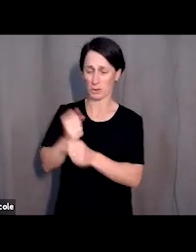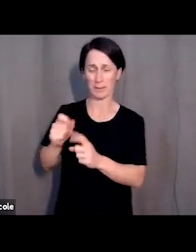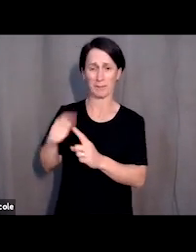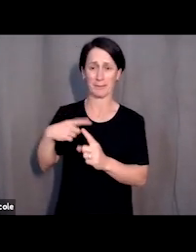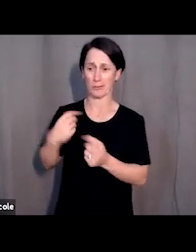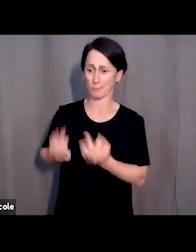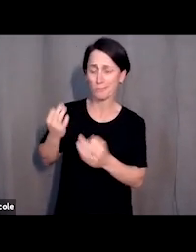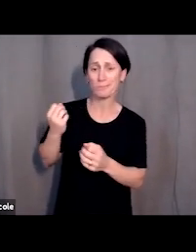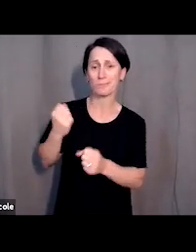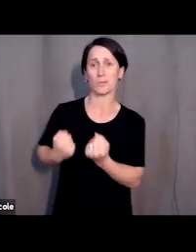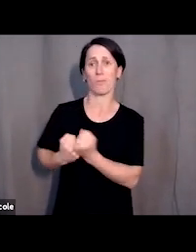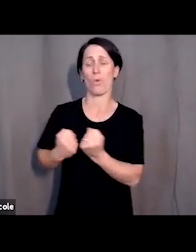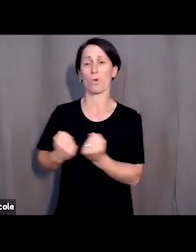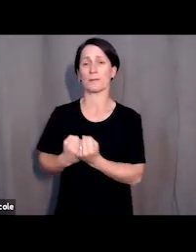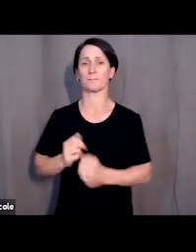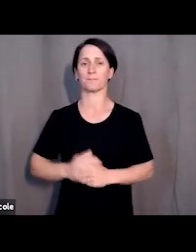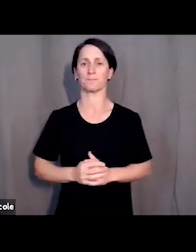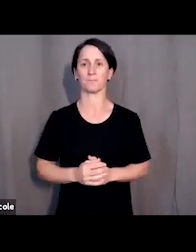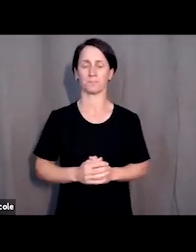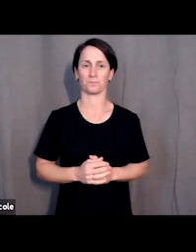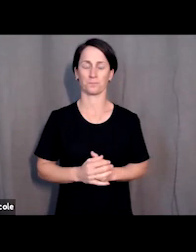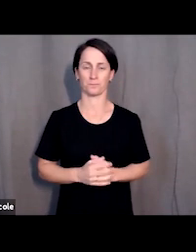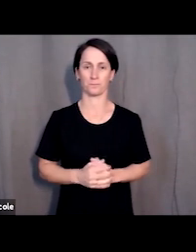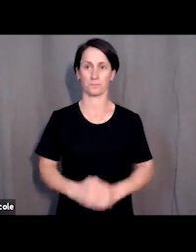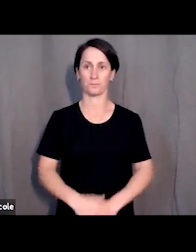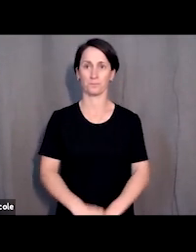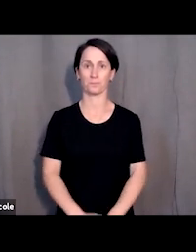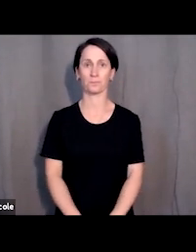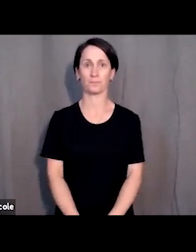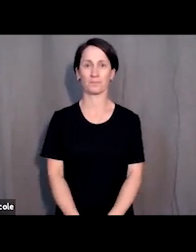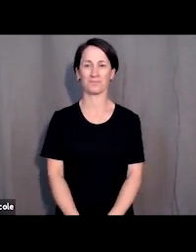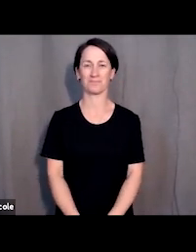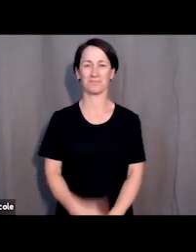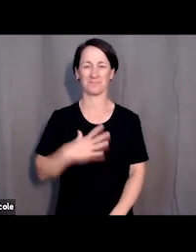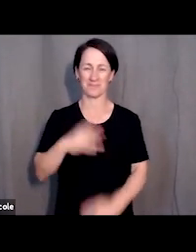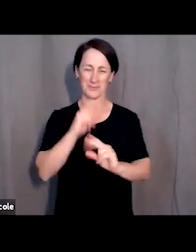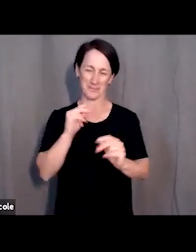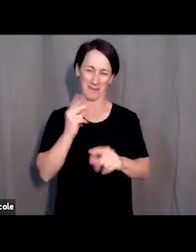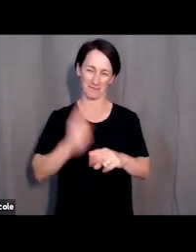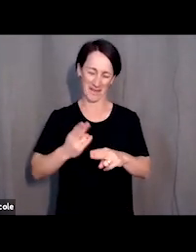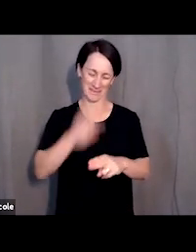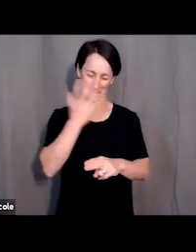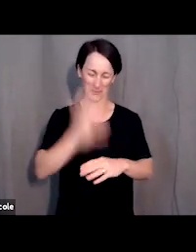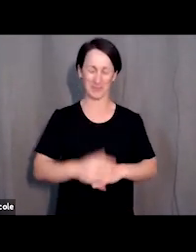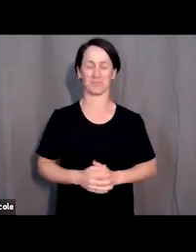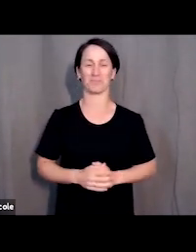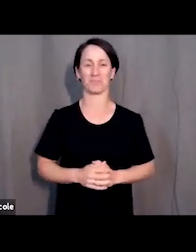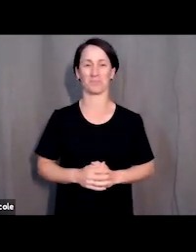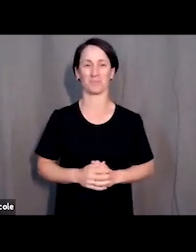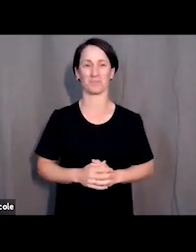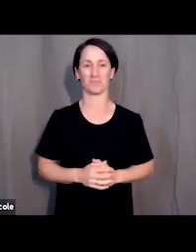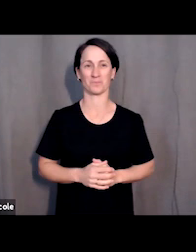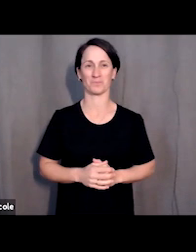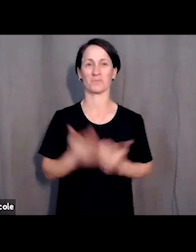here. Catherine, I'll get you to show me the next slide, and I'll go a bit faster. Okay, so just really quickly, this is